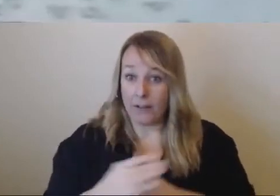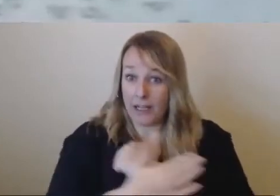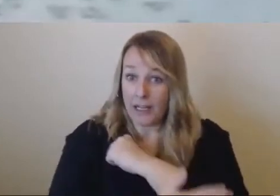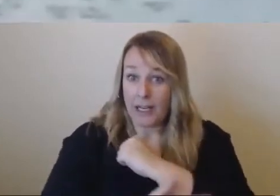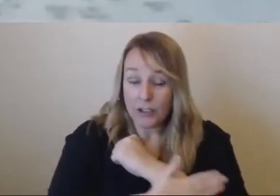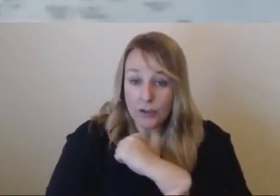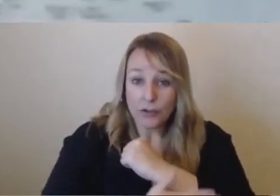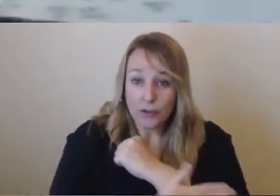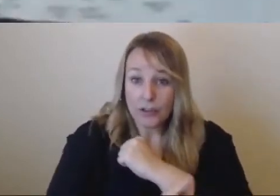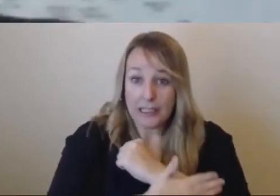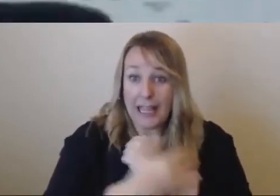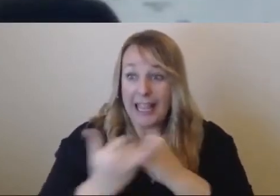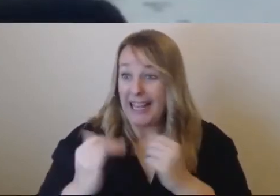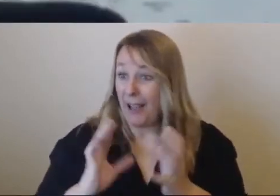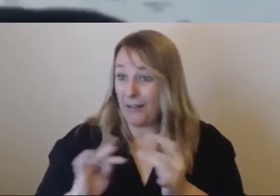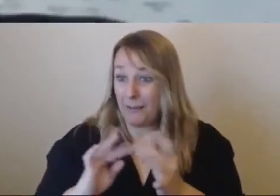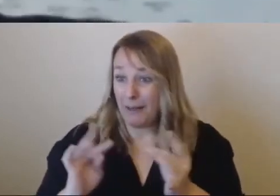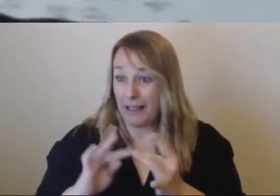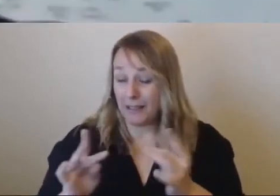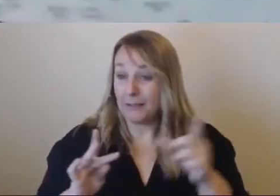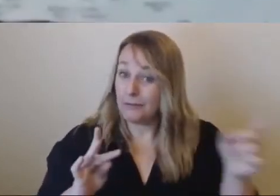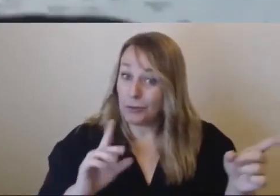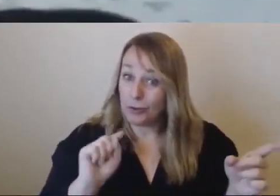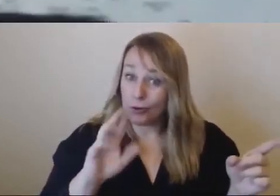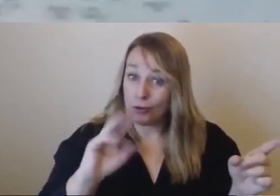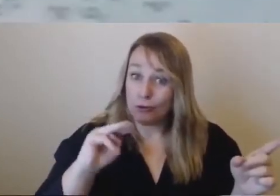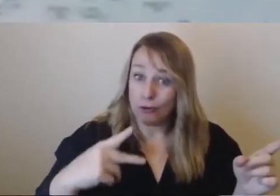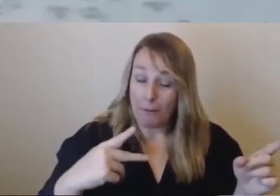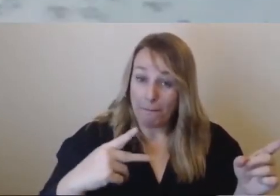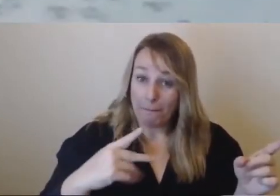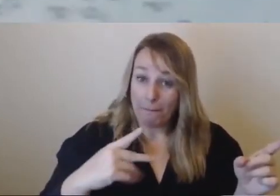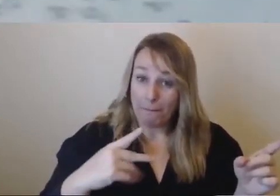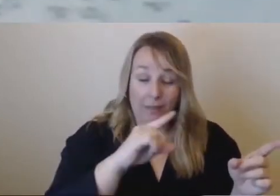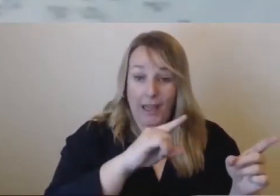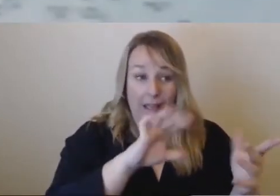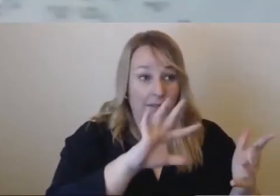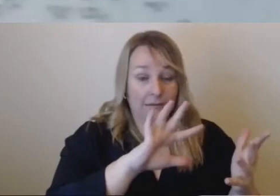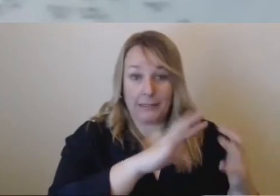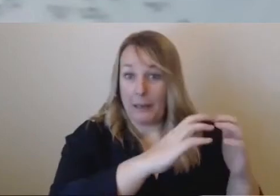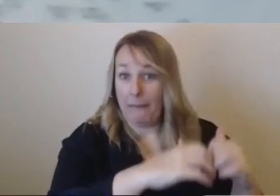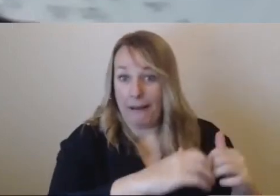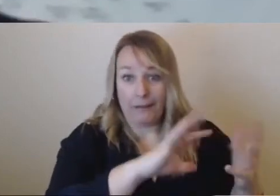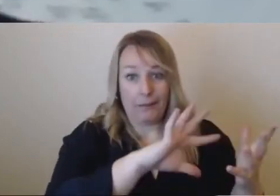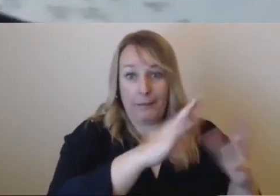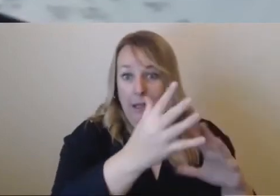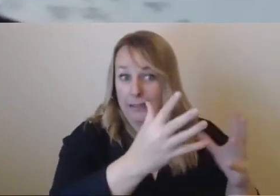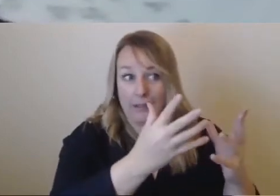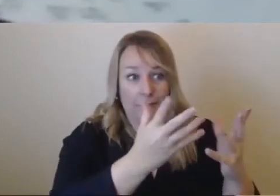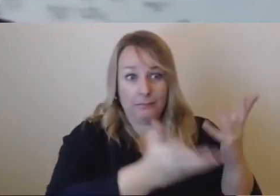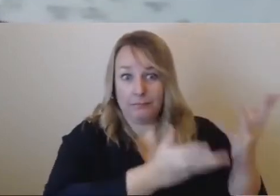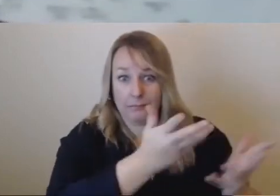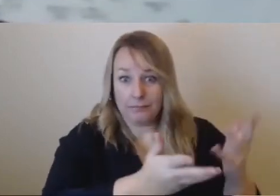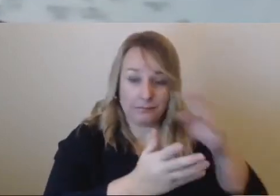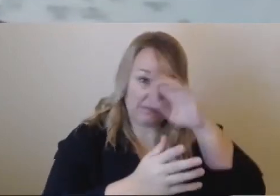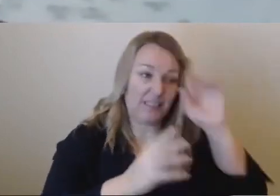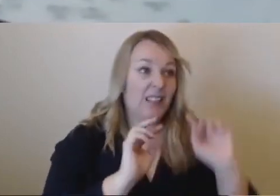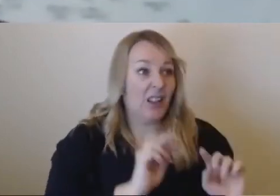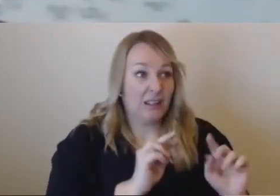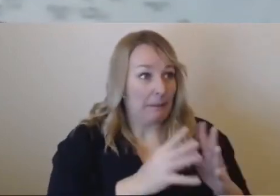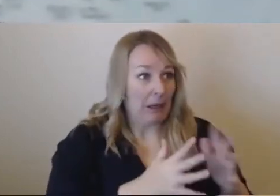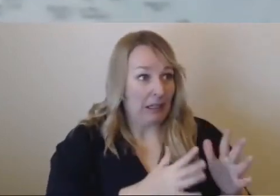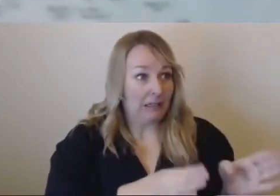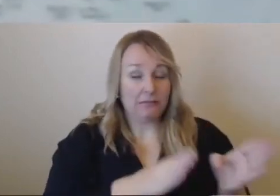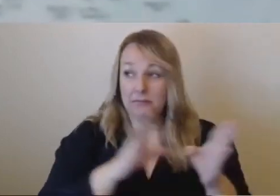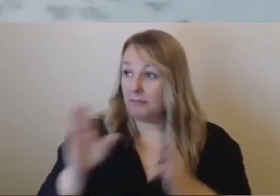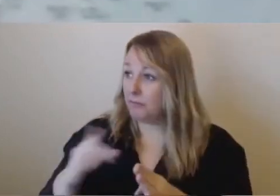with the Trump administration, global debacle, meltdown, however you call it, it may seem appealing,